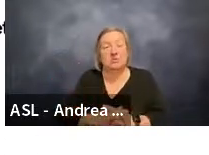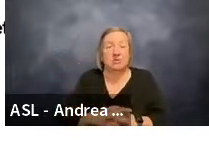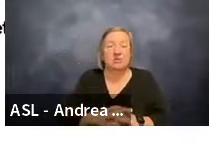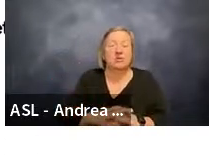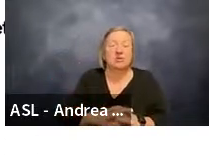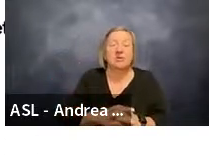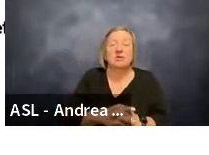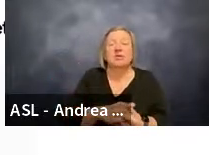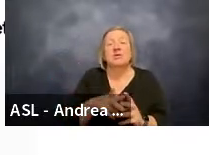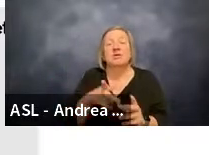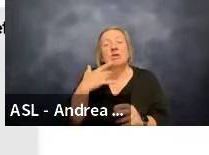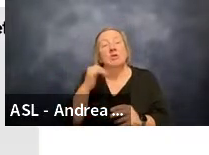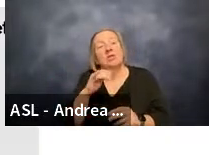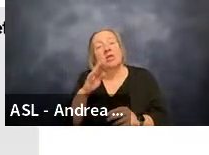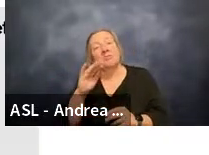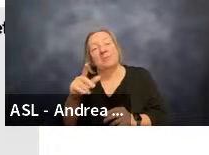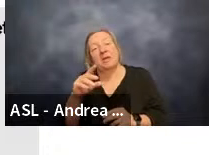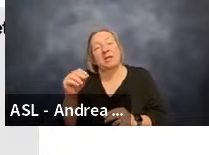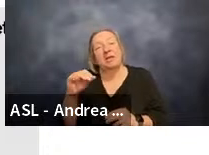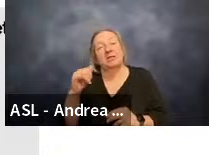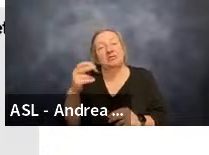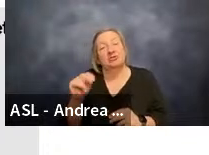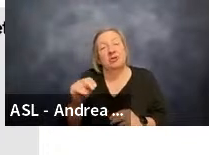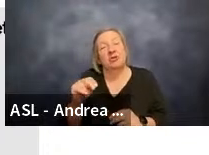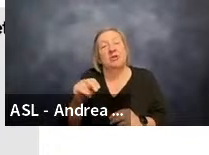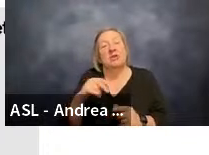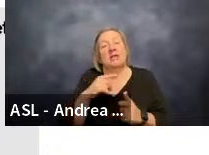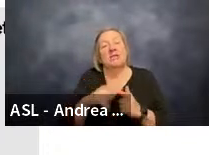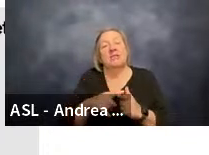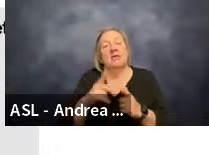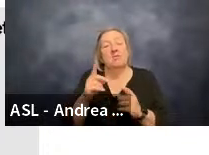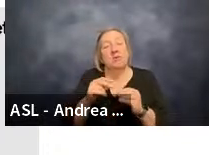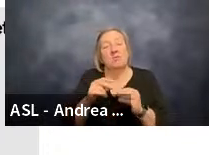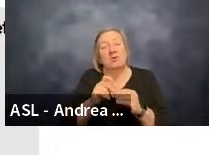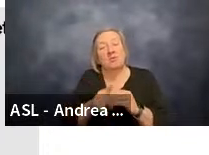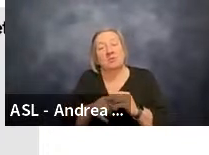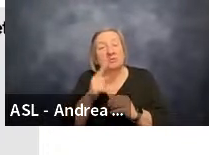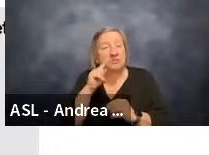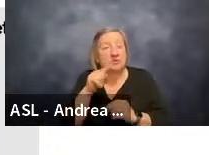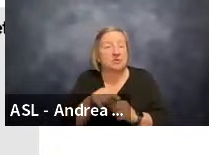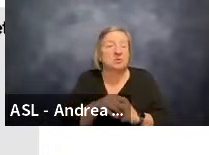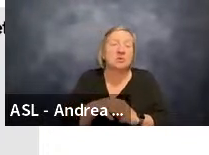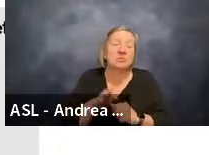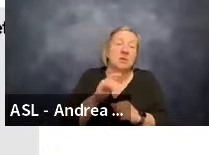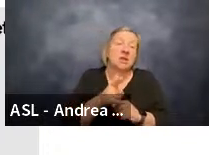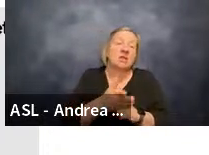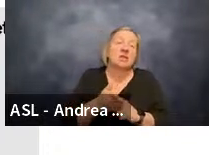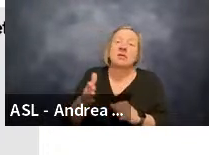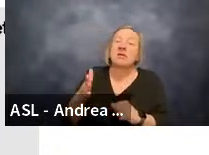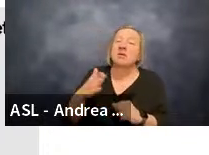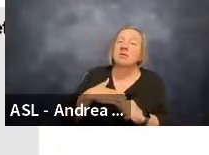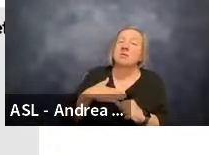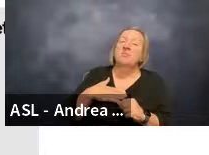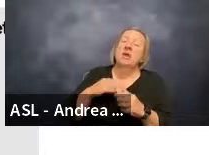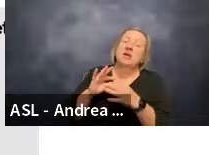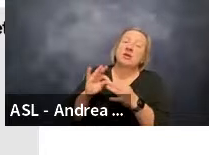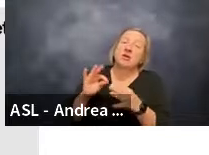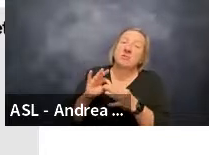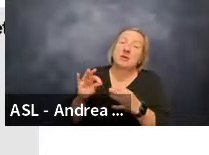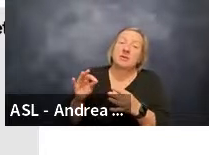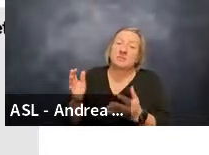Okay, it looks like Bill and then John, and then we do have one more question for you. So go ahead, Bill. I think my comment was